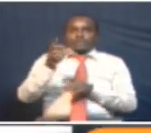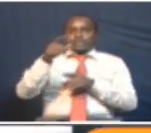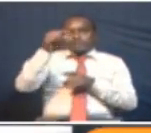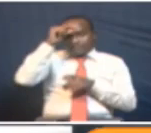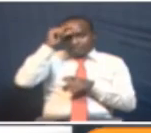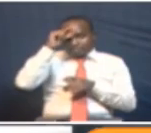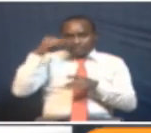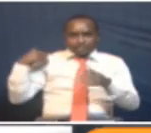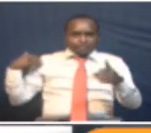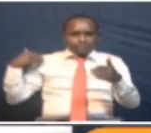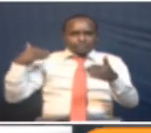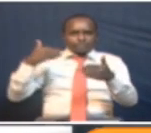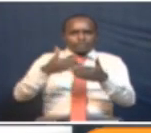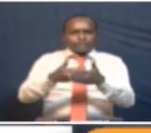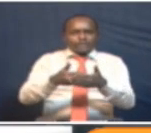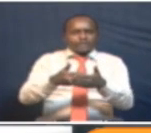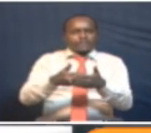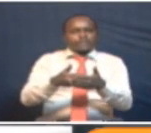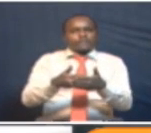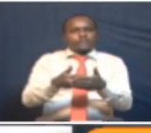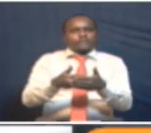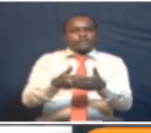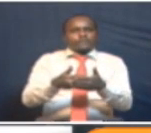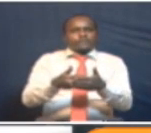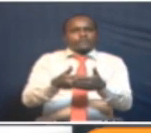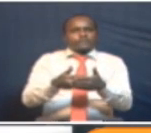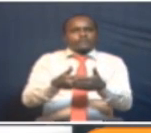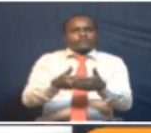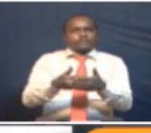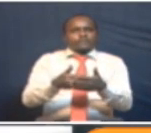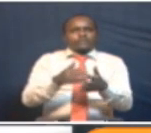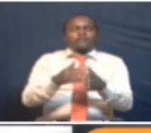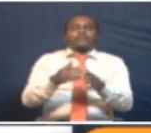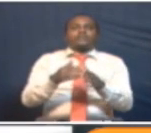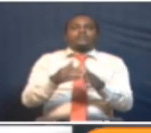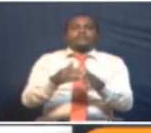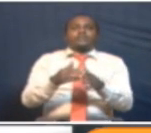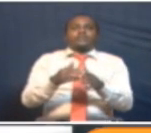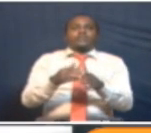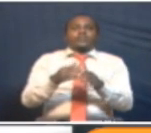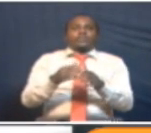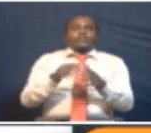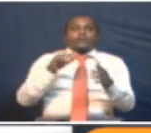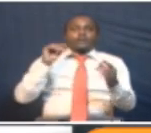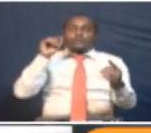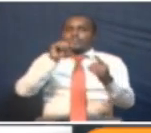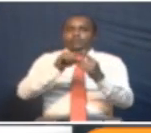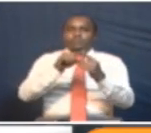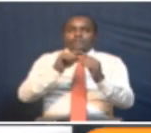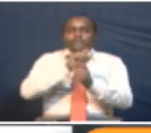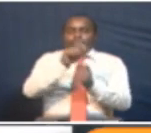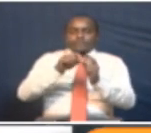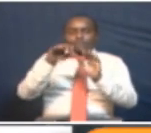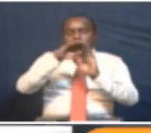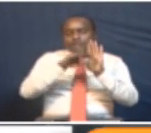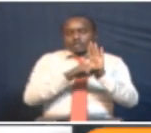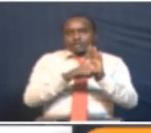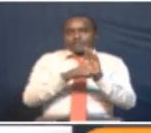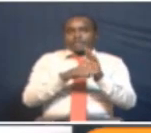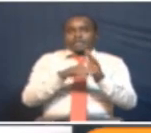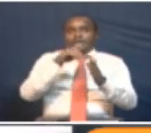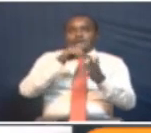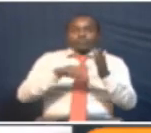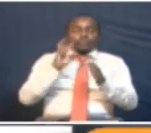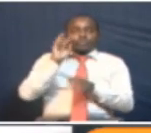many years to the end of this presidency, they were meant to deliver a very specific agenda, and all we get to